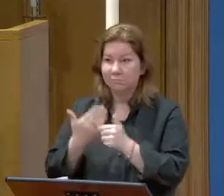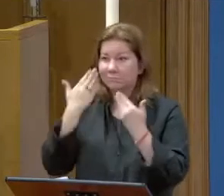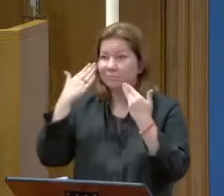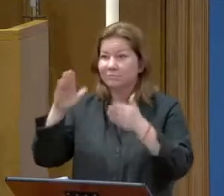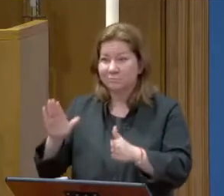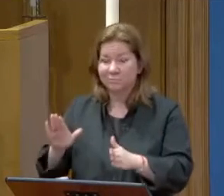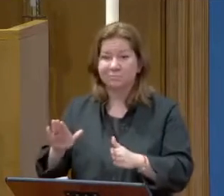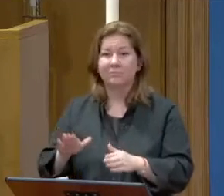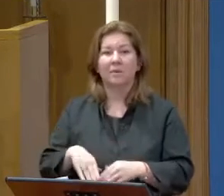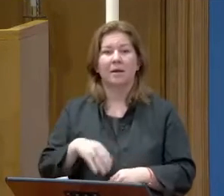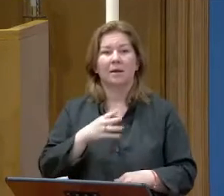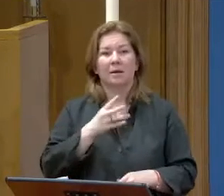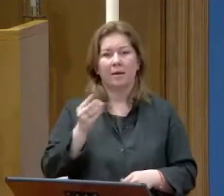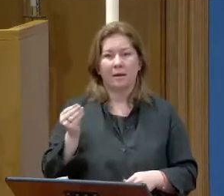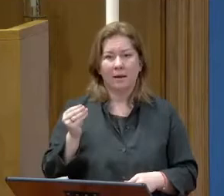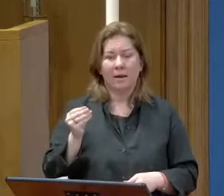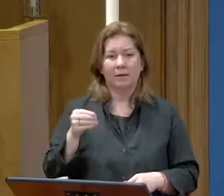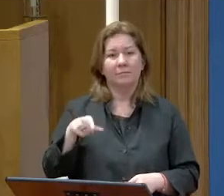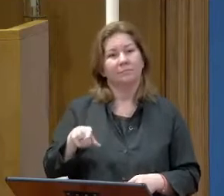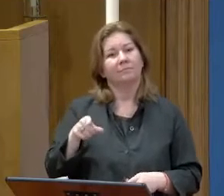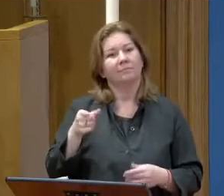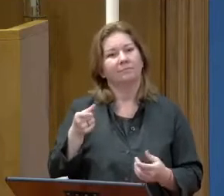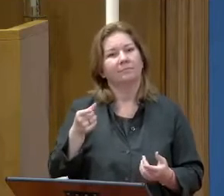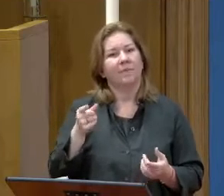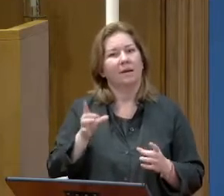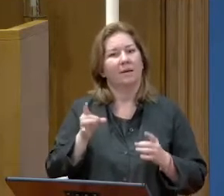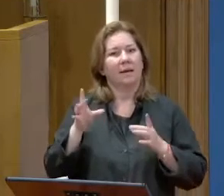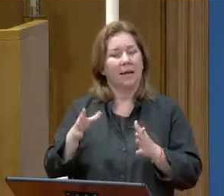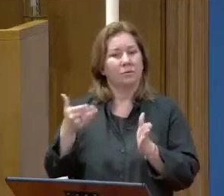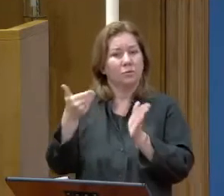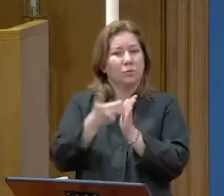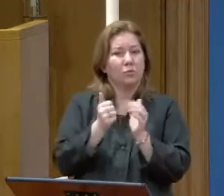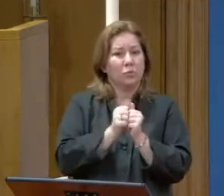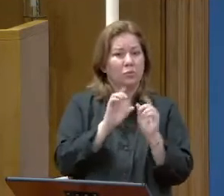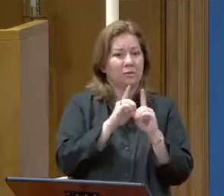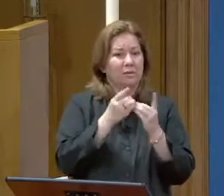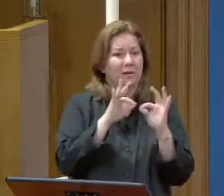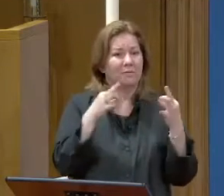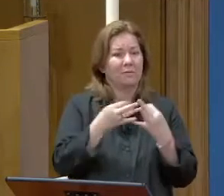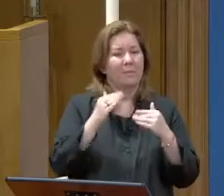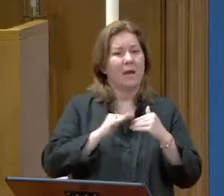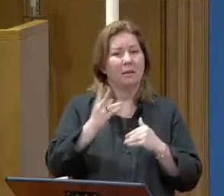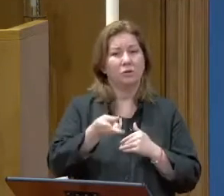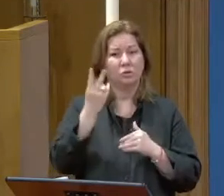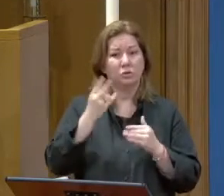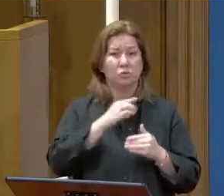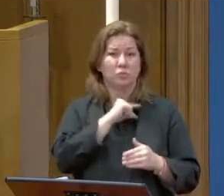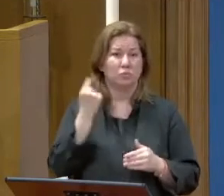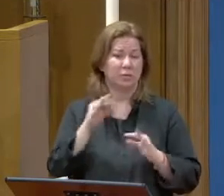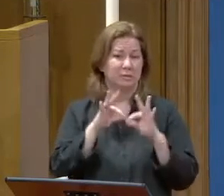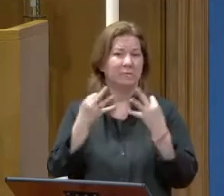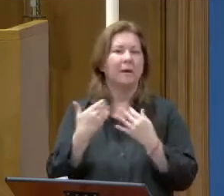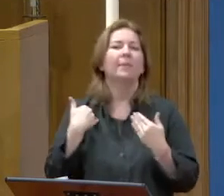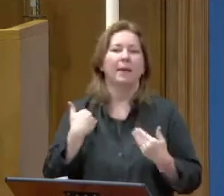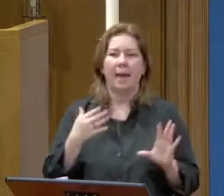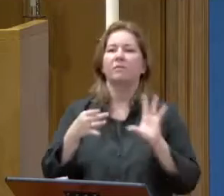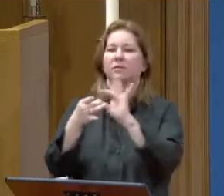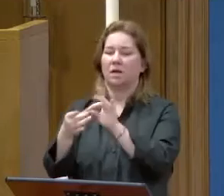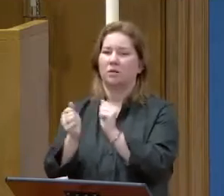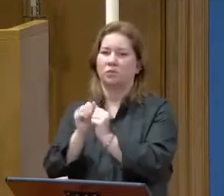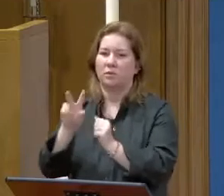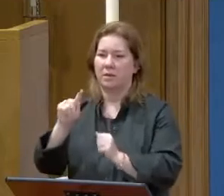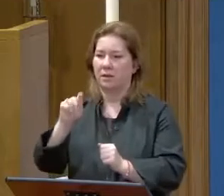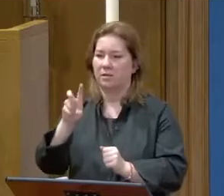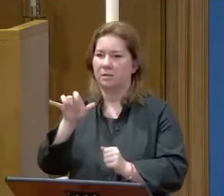Taiwan. His act of hatred came close to our diocesan family, for at least two priests and their families have ties to the